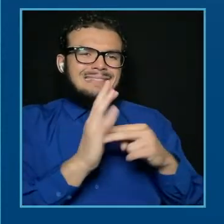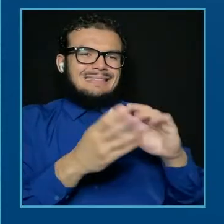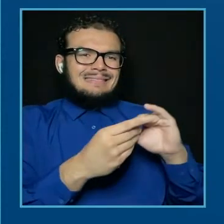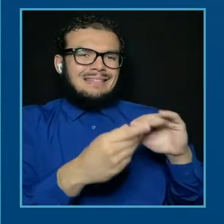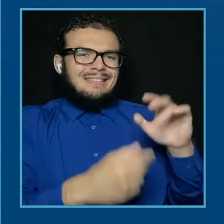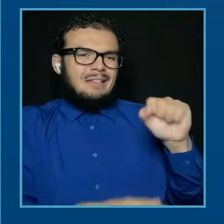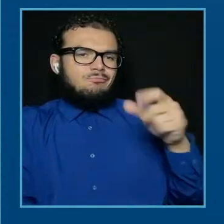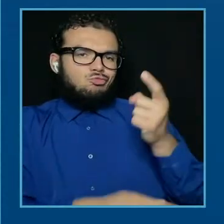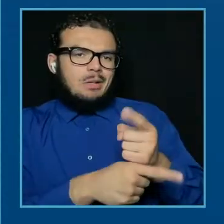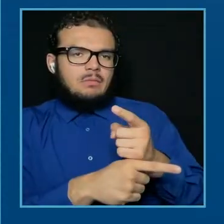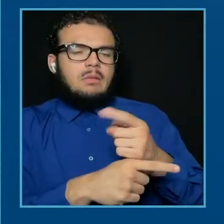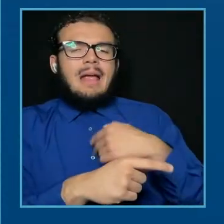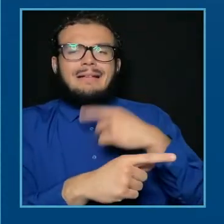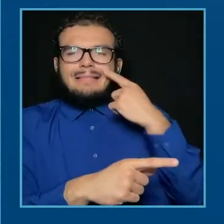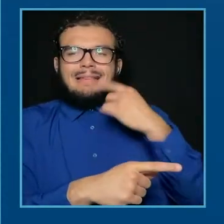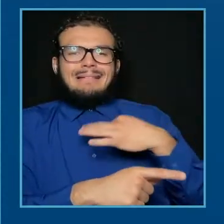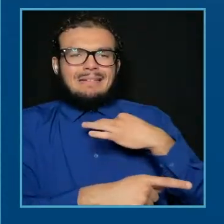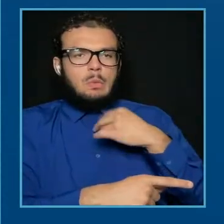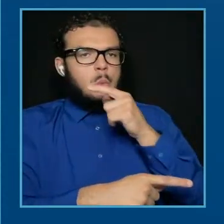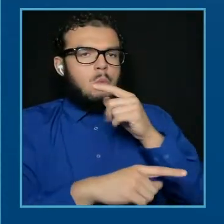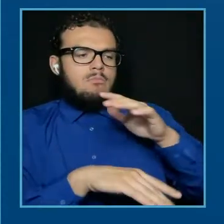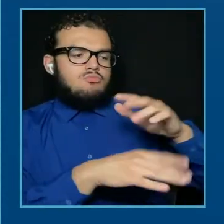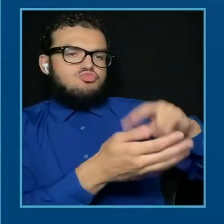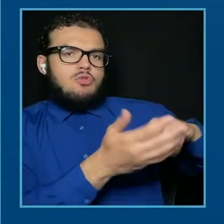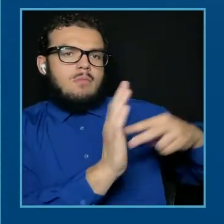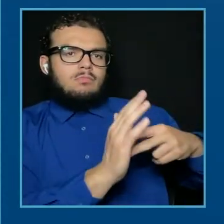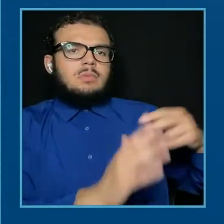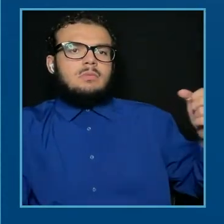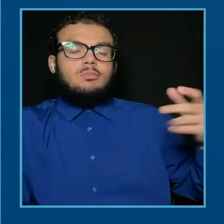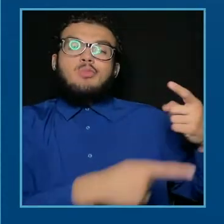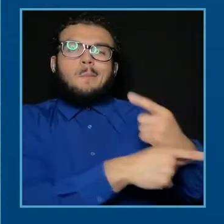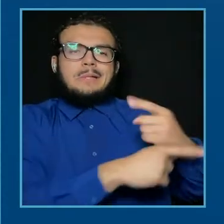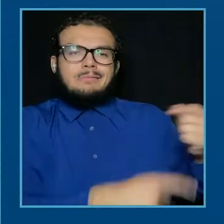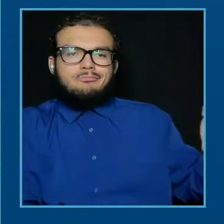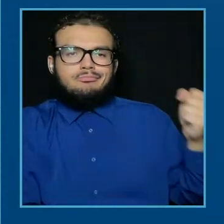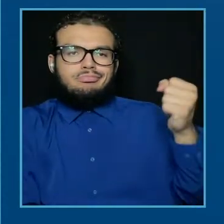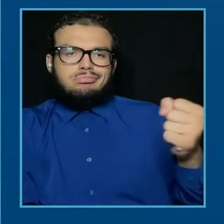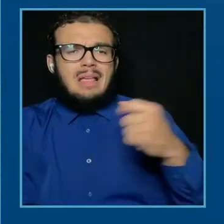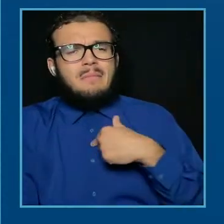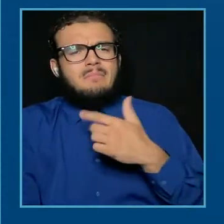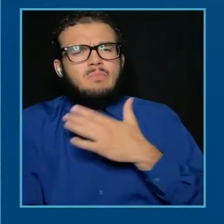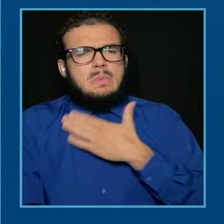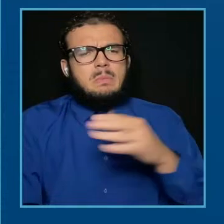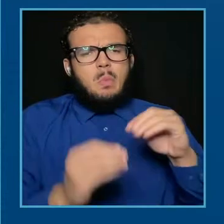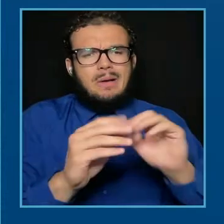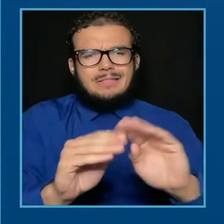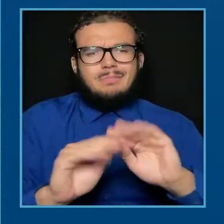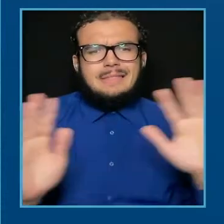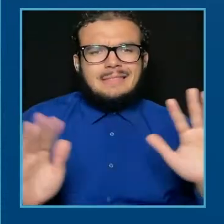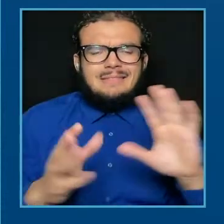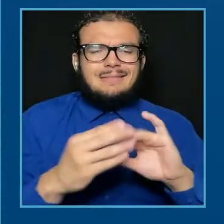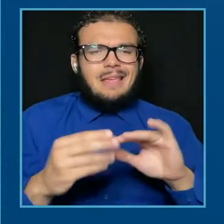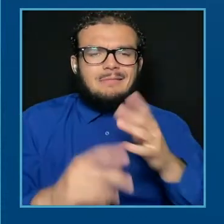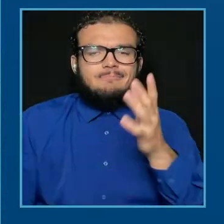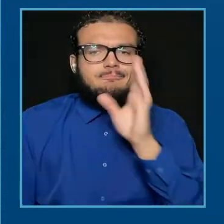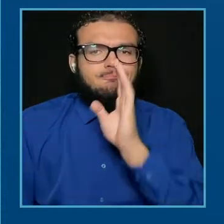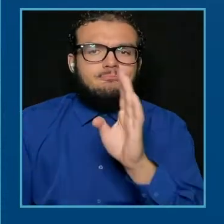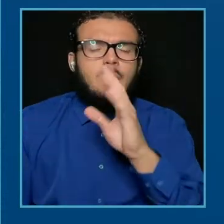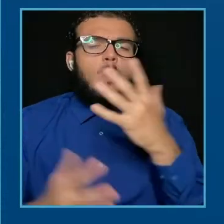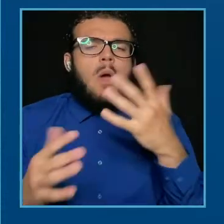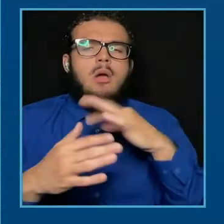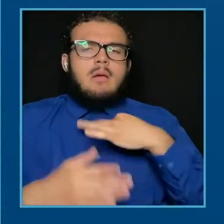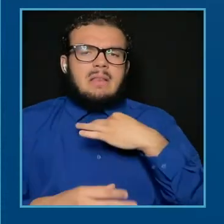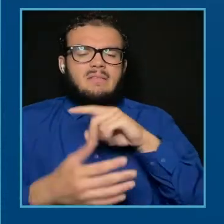the candidates who were improperly displaced or disadvantaged. I'm happy to make that more explicit and say that the only candidates would be the